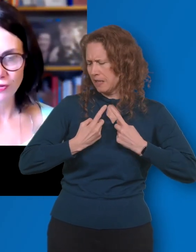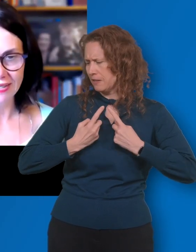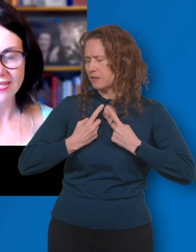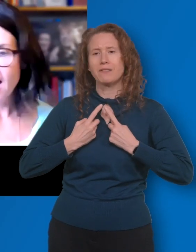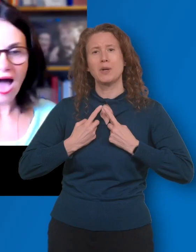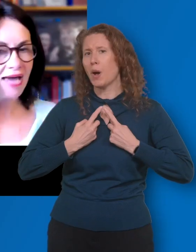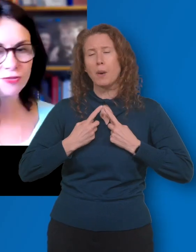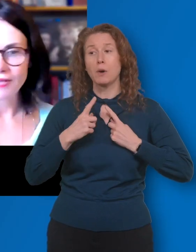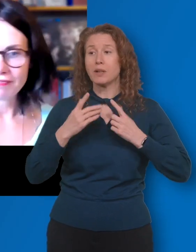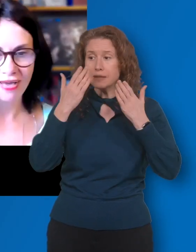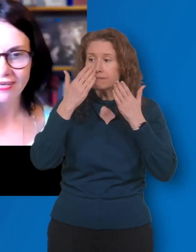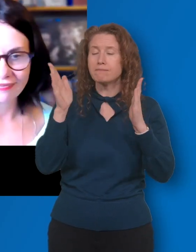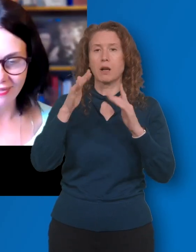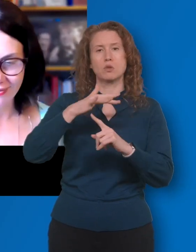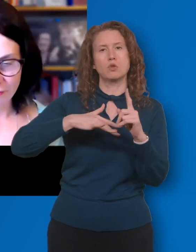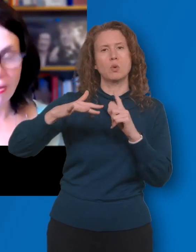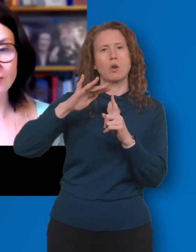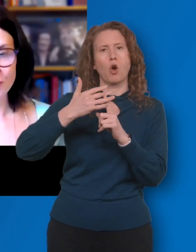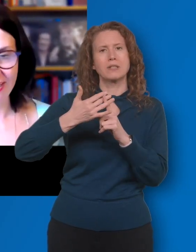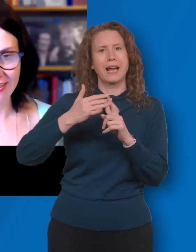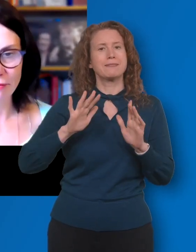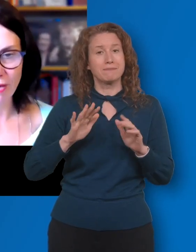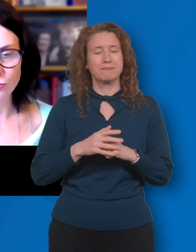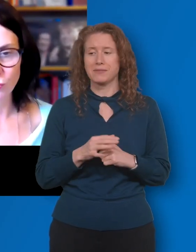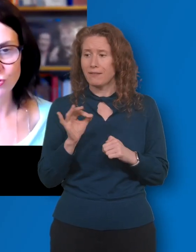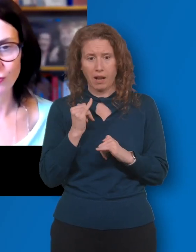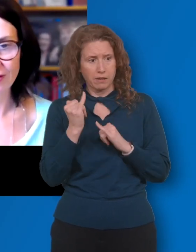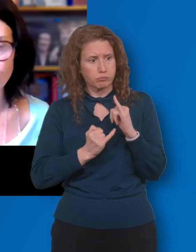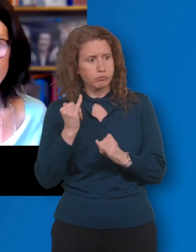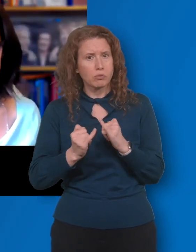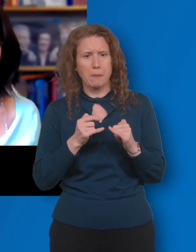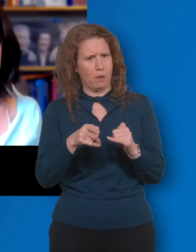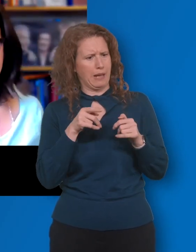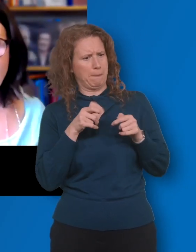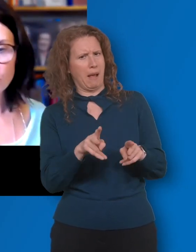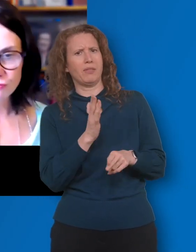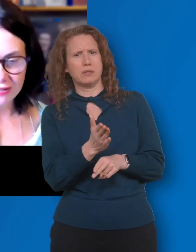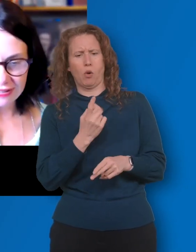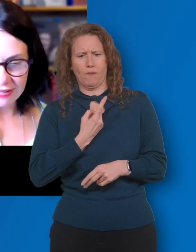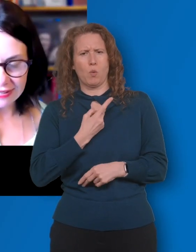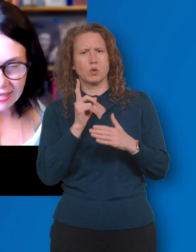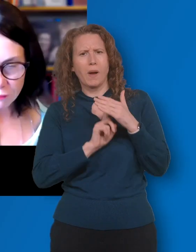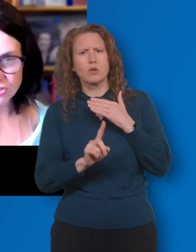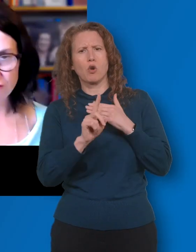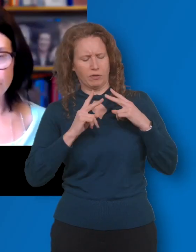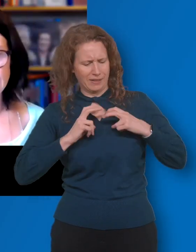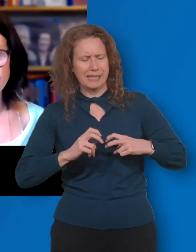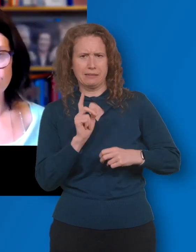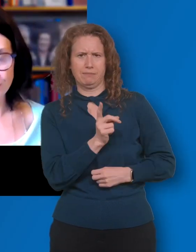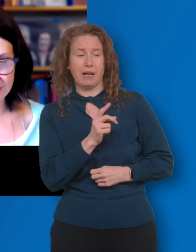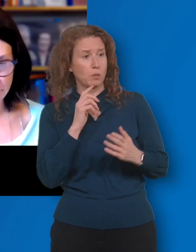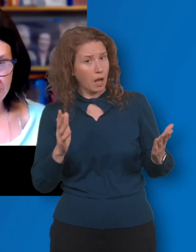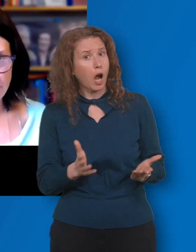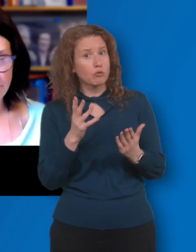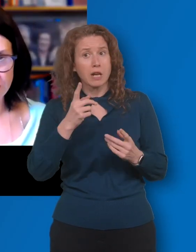social context. I don't have anything bad to say about autoethnography. I would really encourage everybody